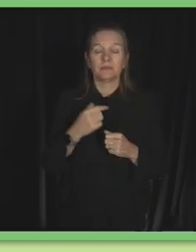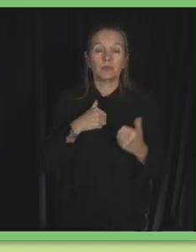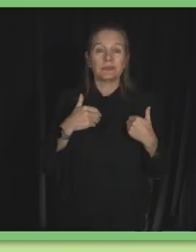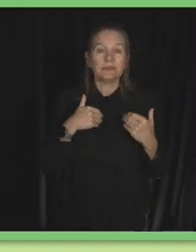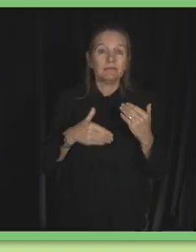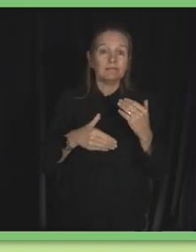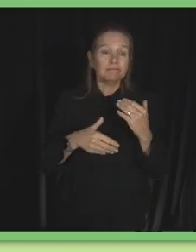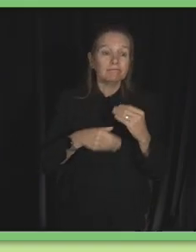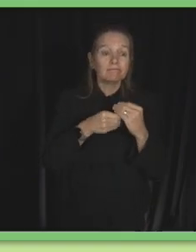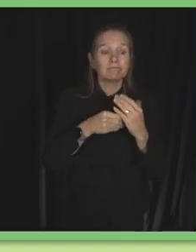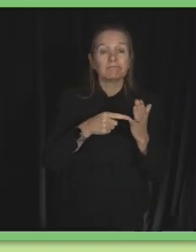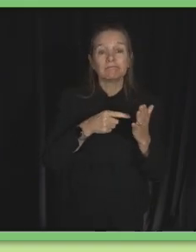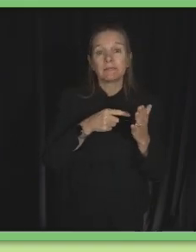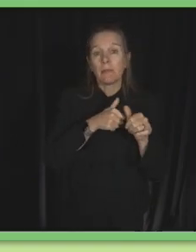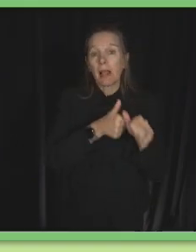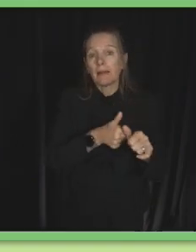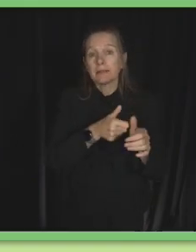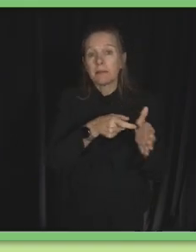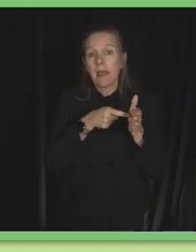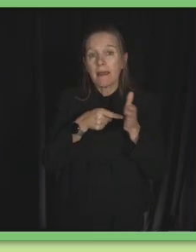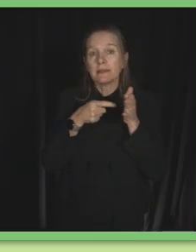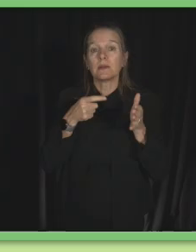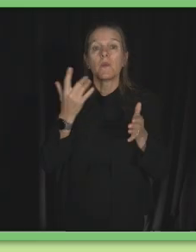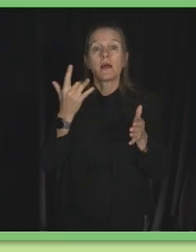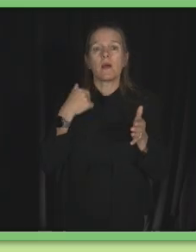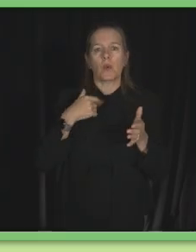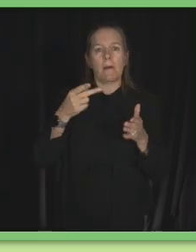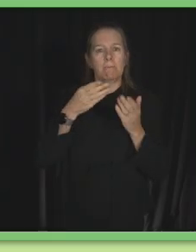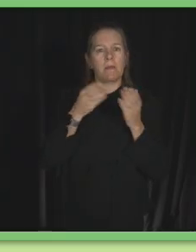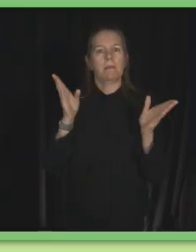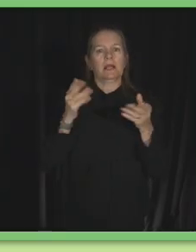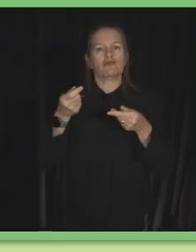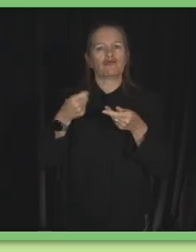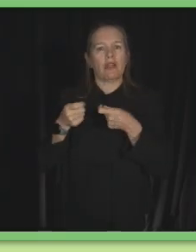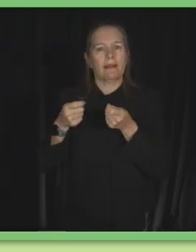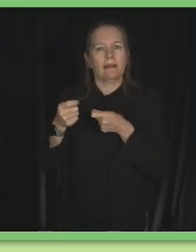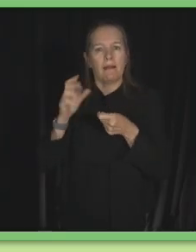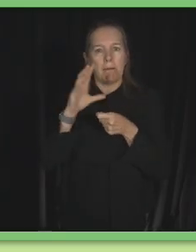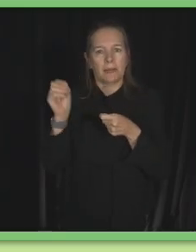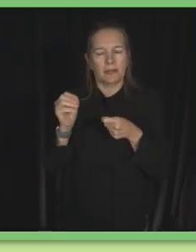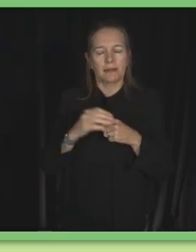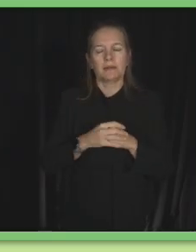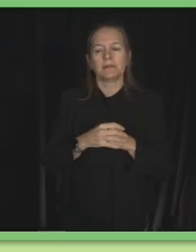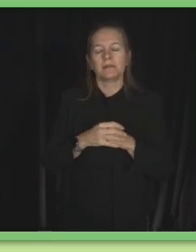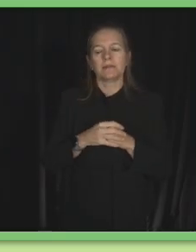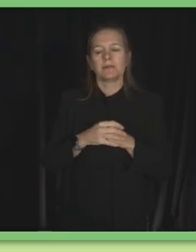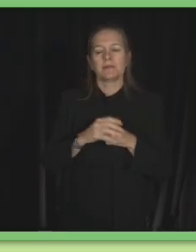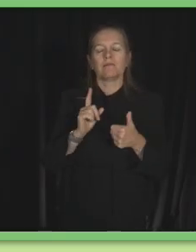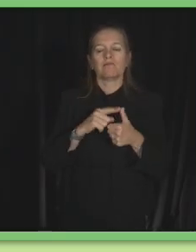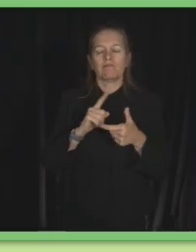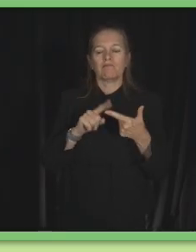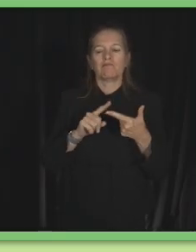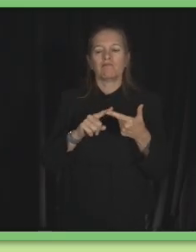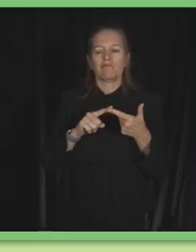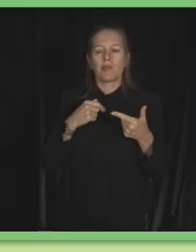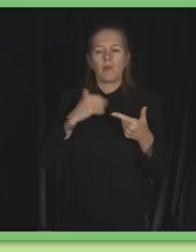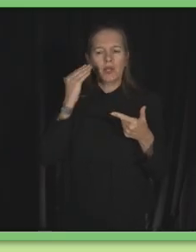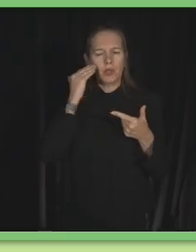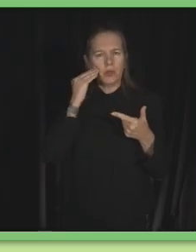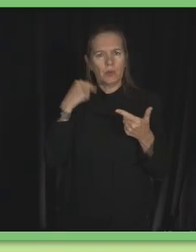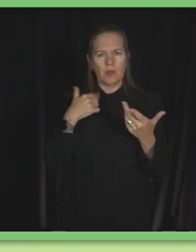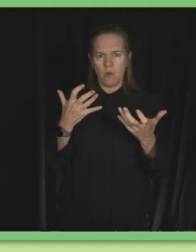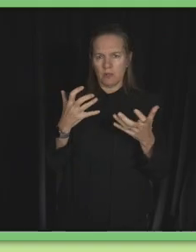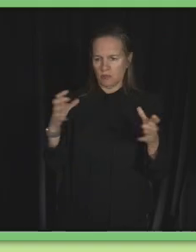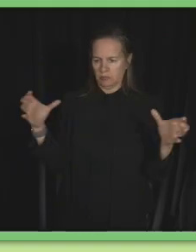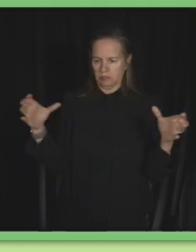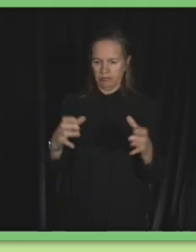compliance demands with being part of a publicly traded company for the first time. We knew that we wanted a way to bring our